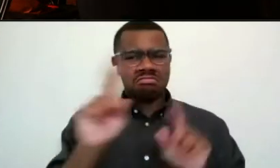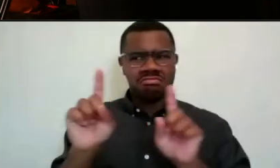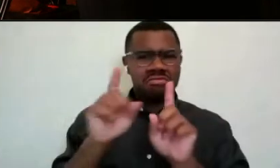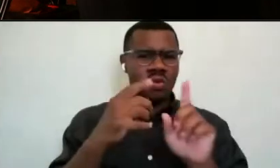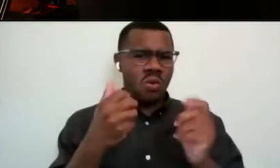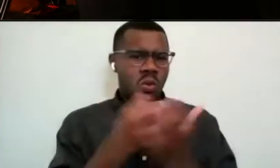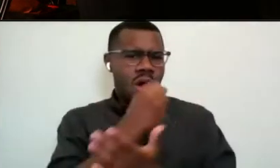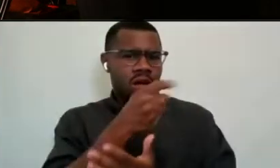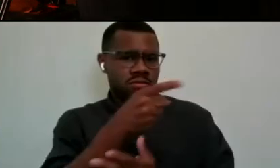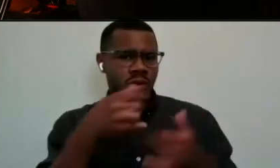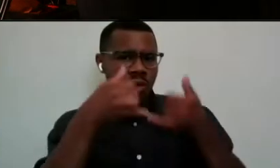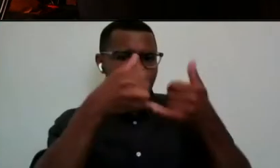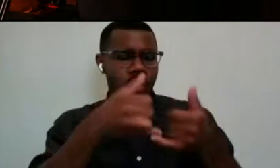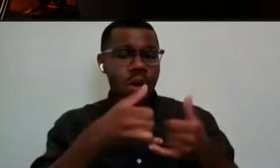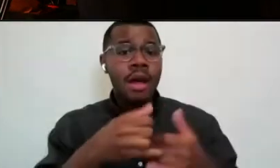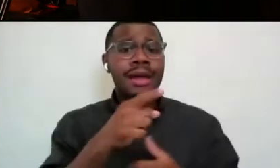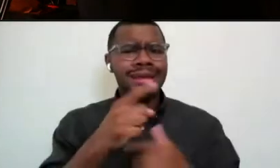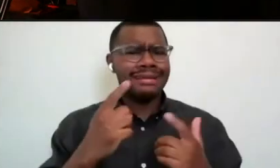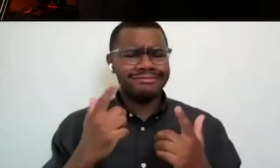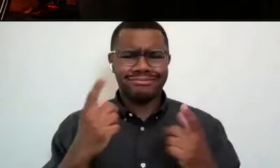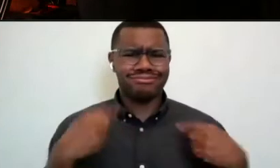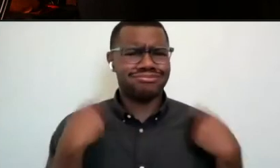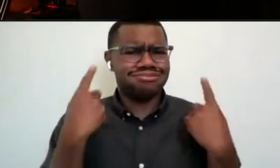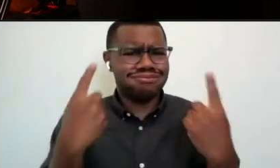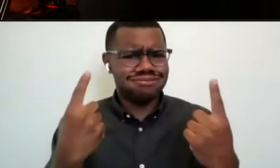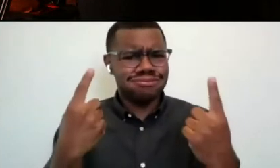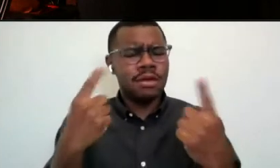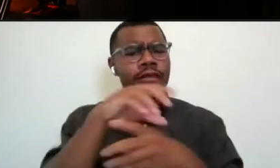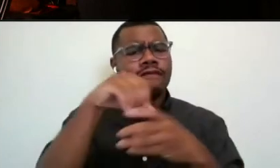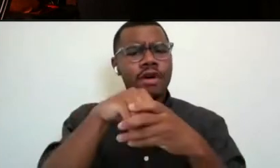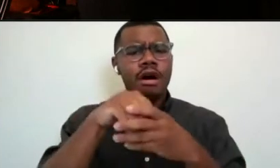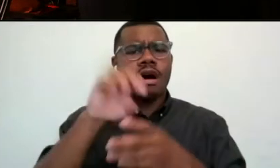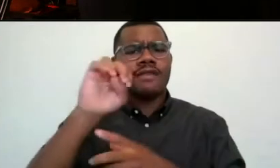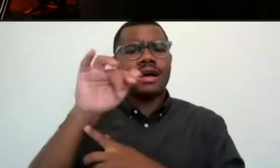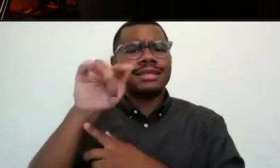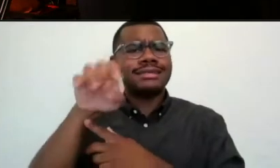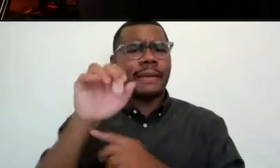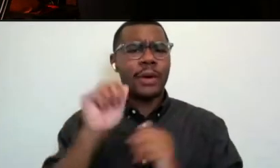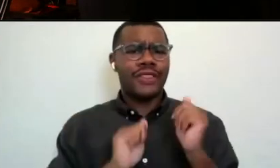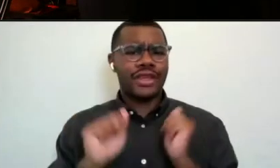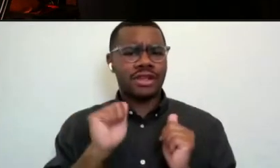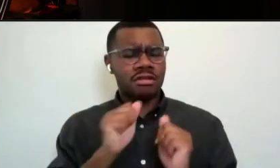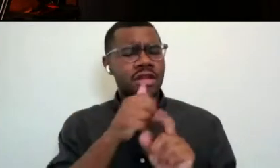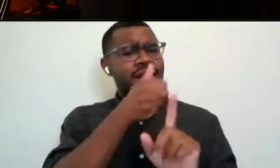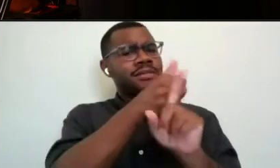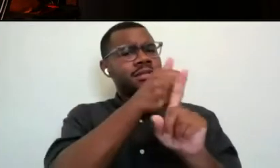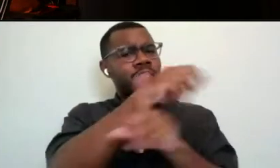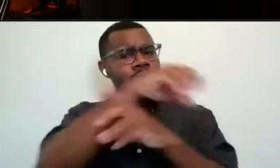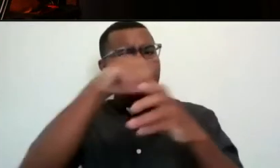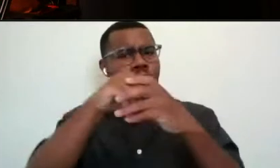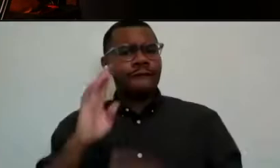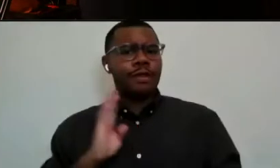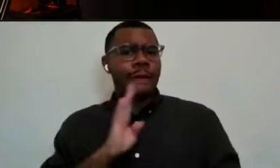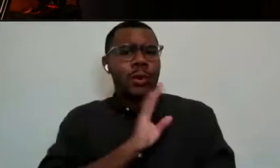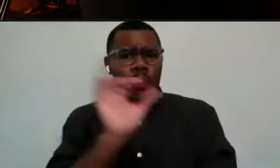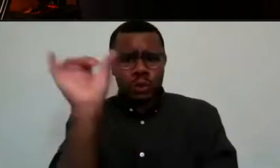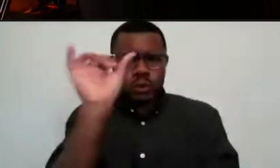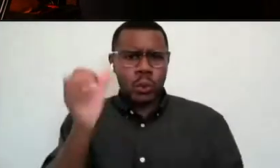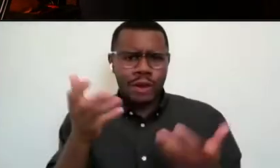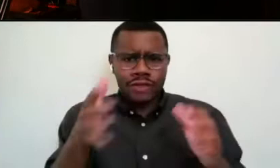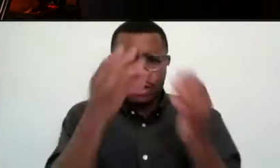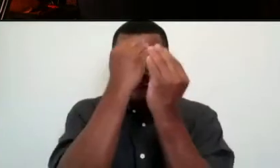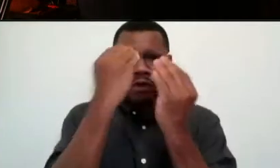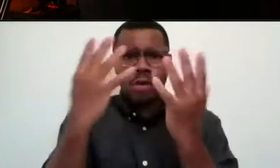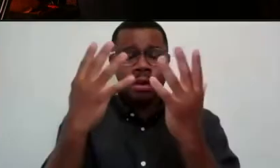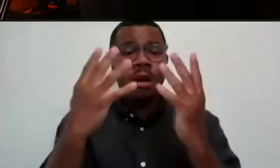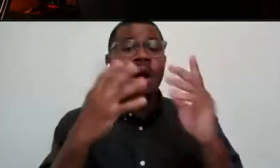Ensemble Studio Theater and sits on the board of the Network of Ensemble Theaters, as we said. And Godfrey is coming to